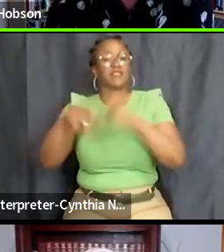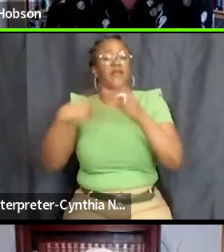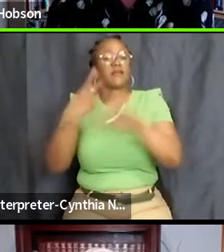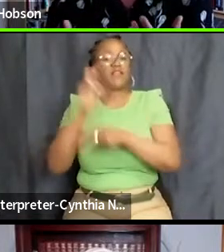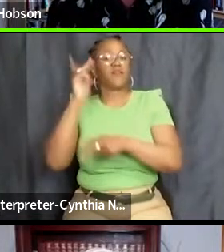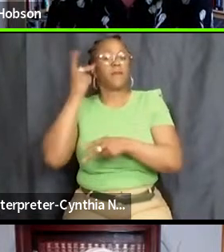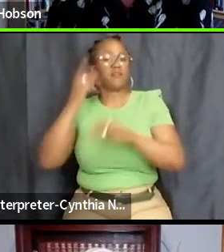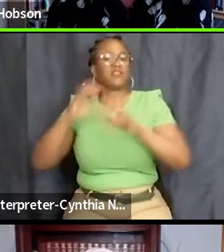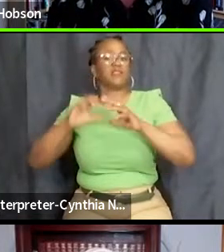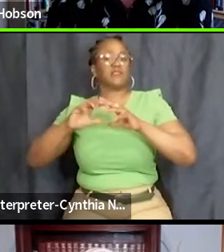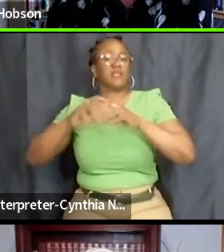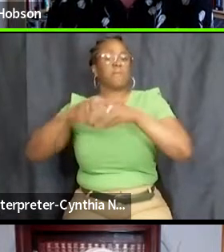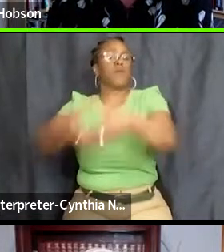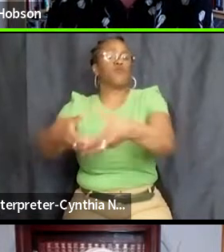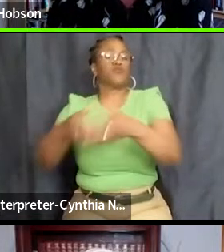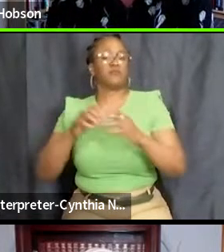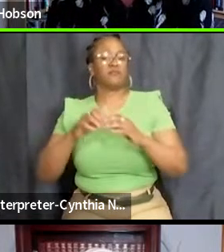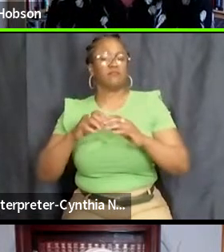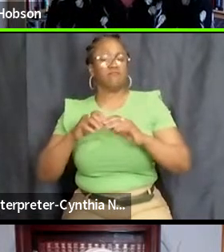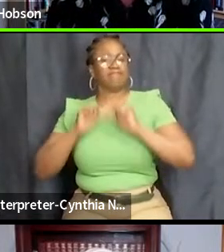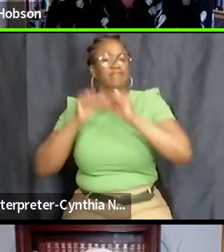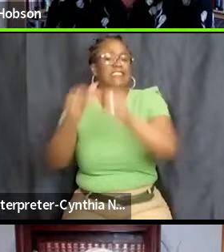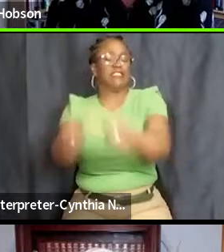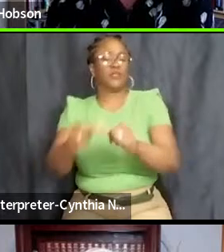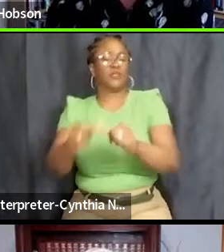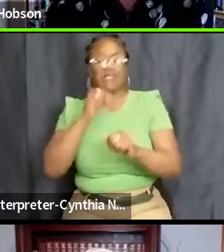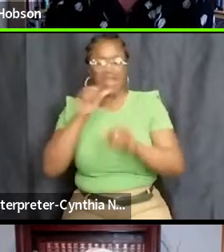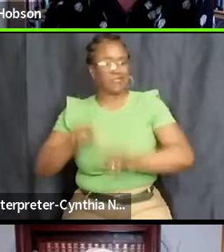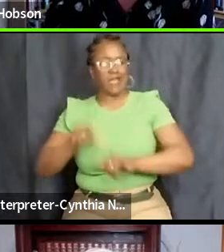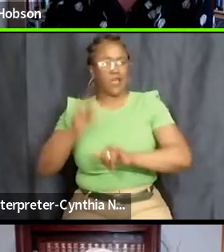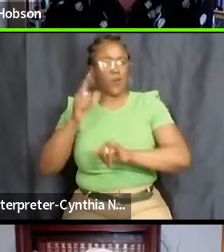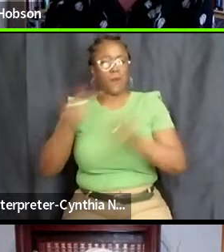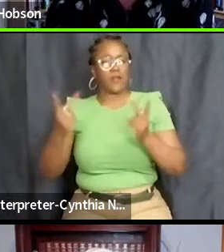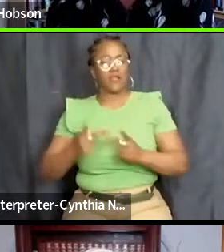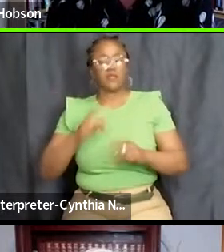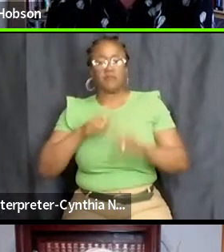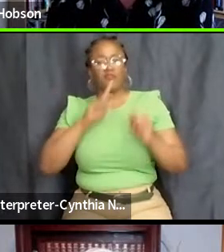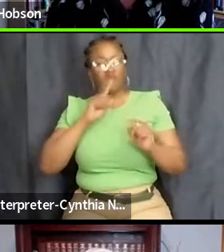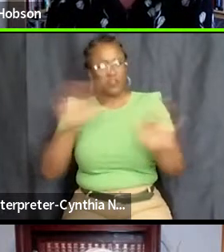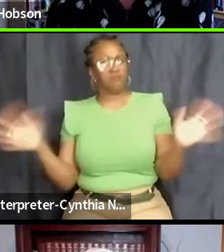motion, right? Not in stasis. He says that it constantly rallies our people